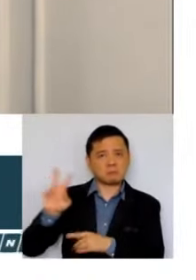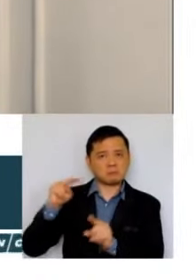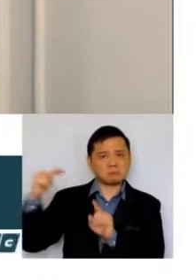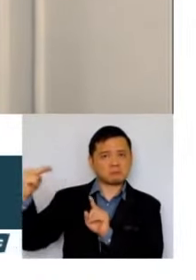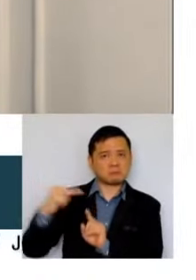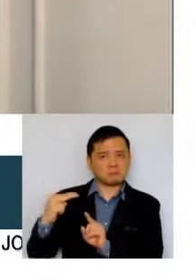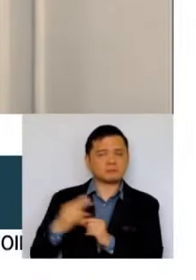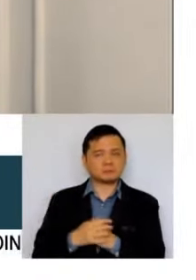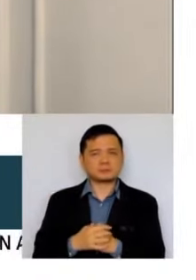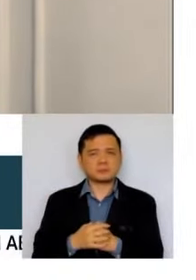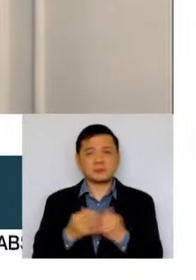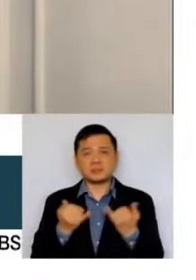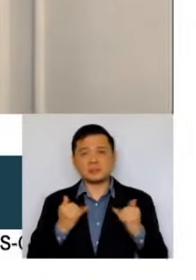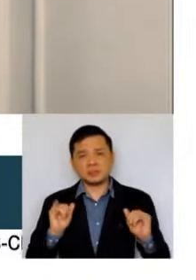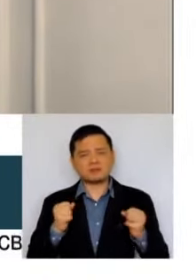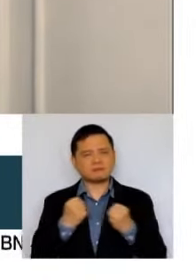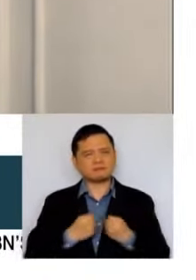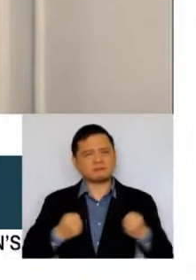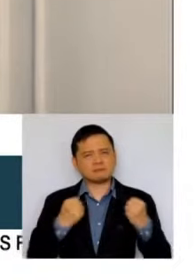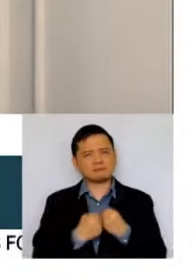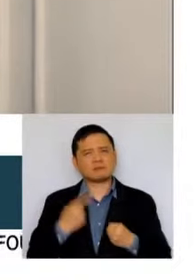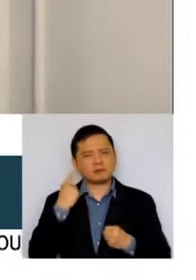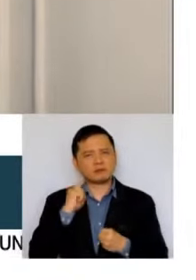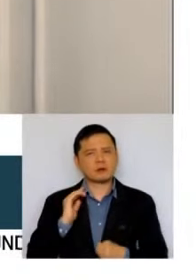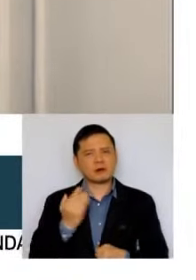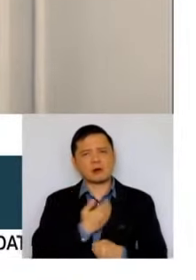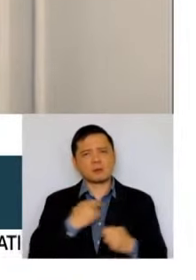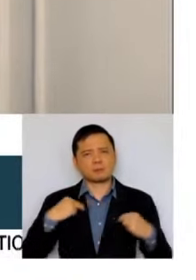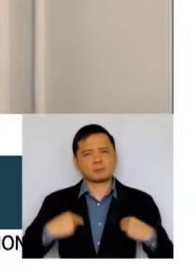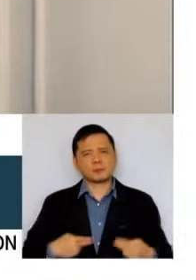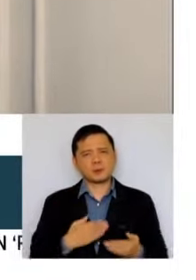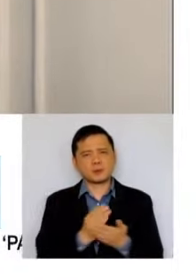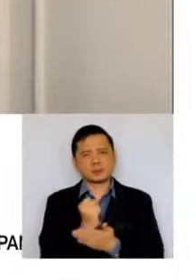just continue to fight for our rights.